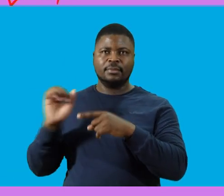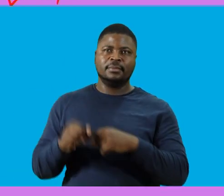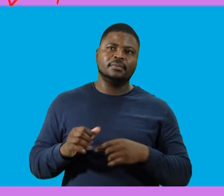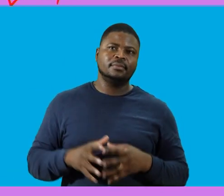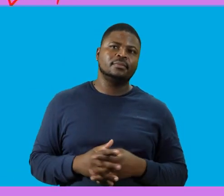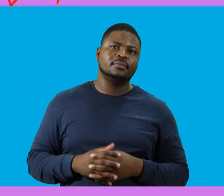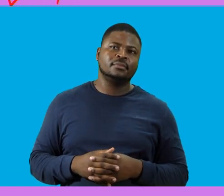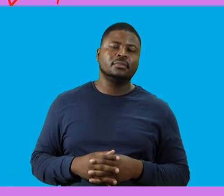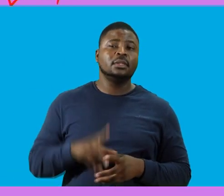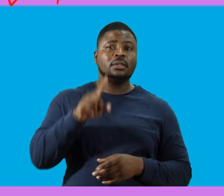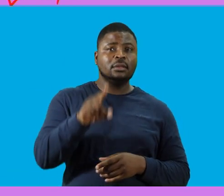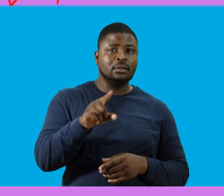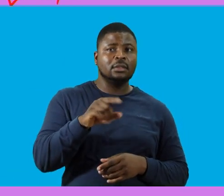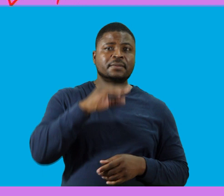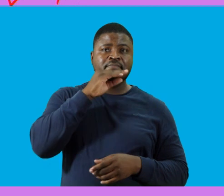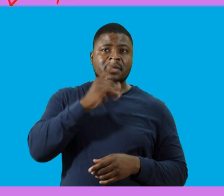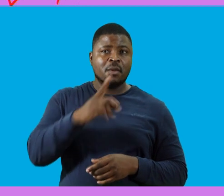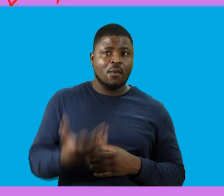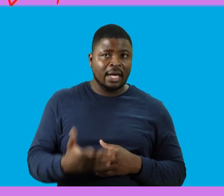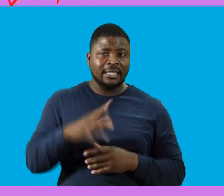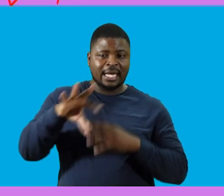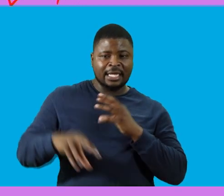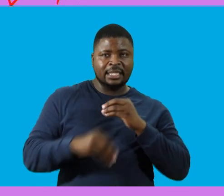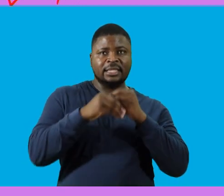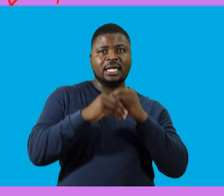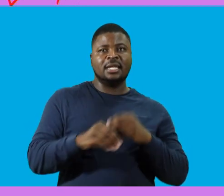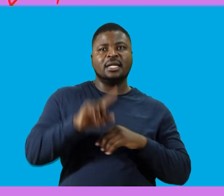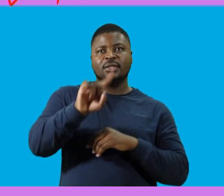5.5%, which is an additional